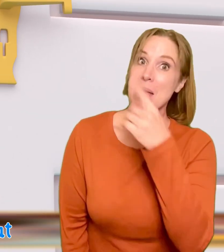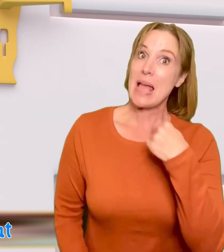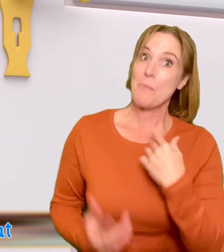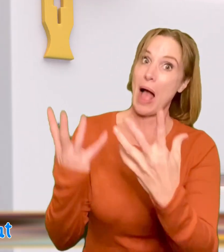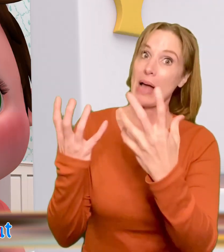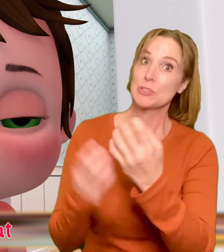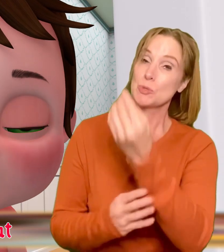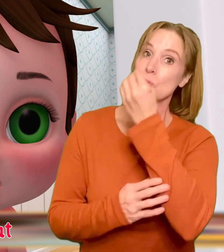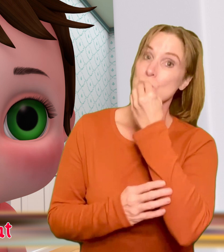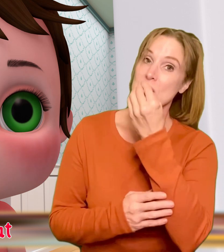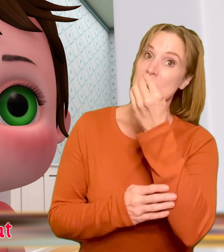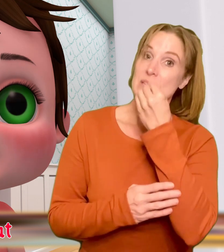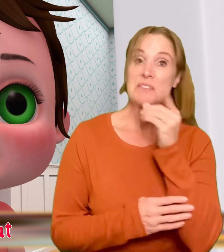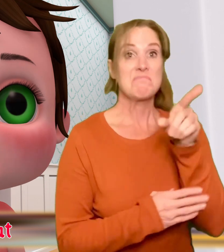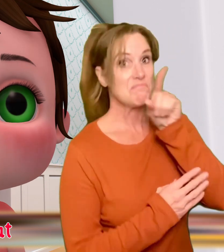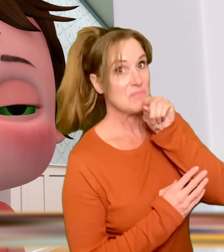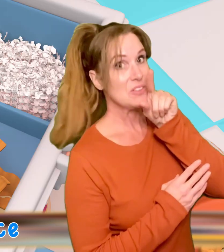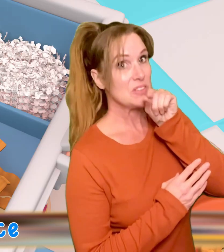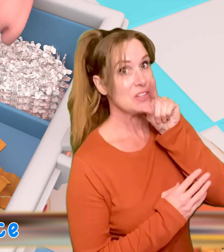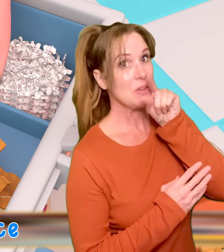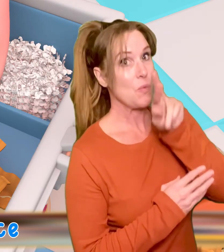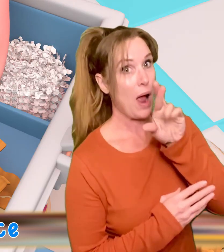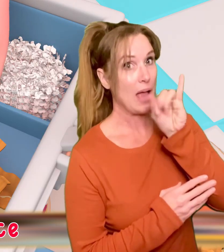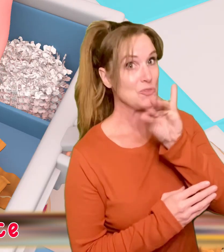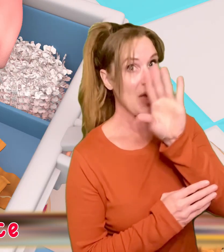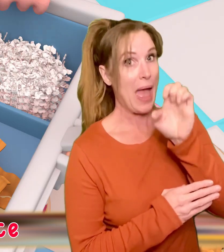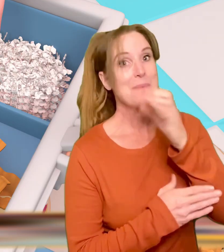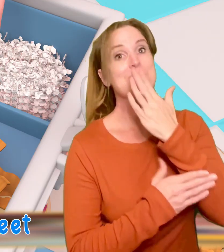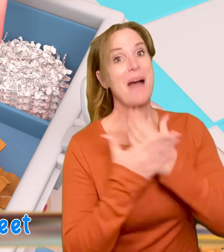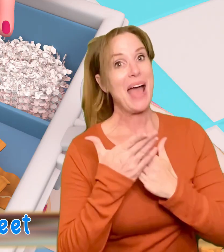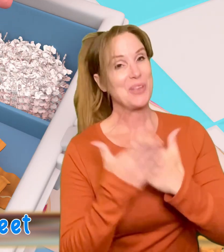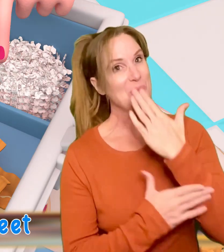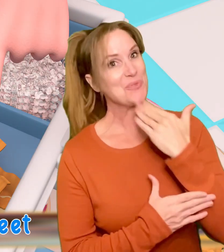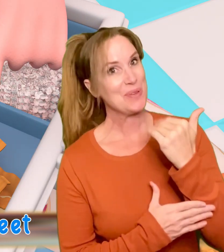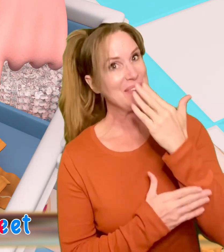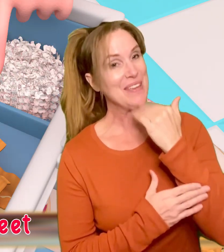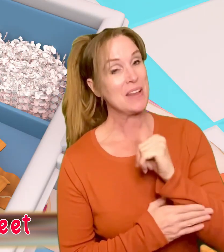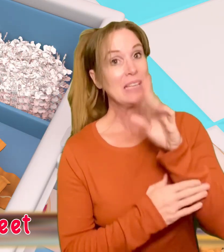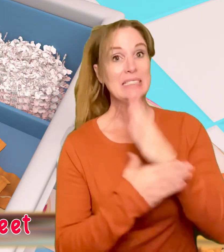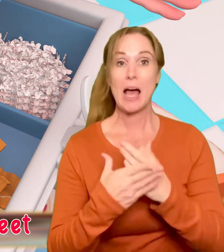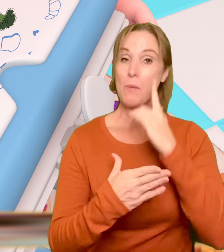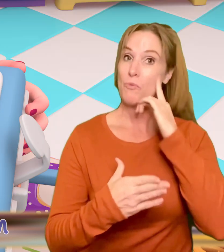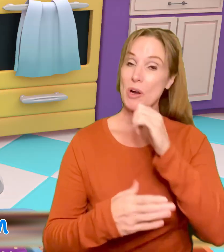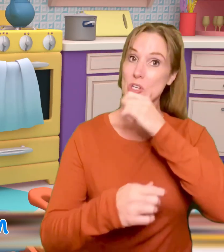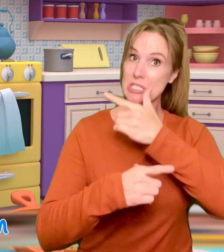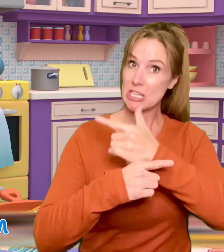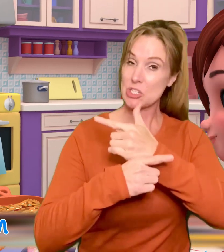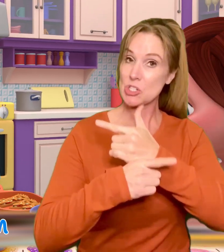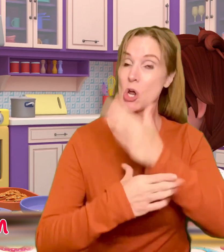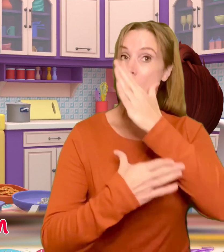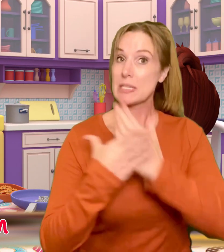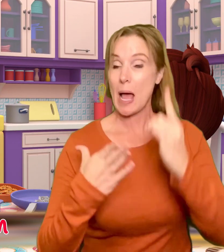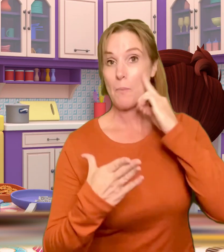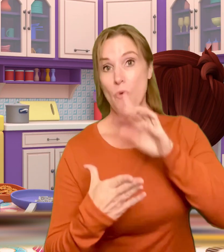Mommy, Mommy, I want to eat. There's chicken, rice, and a pie so sweet. Some